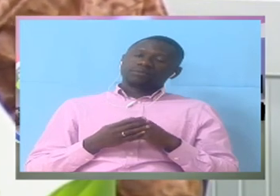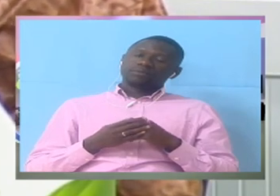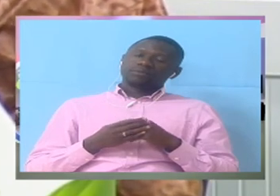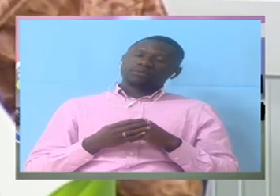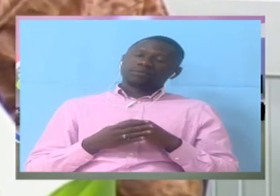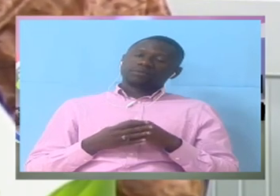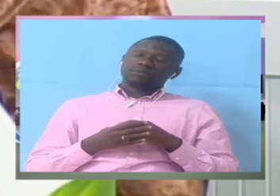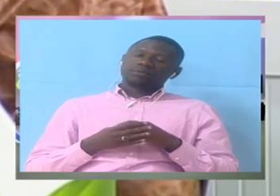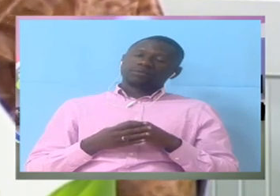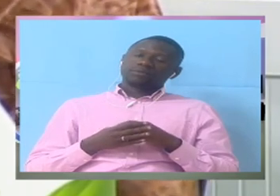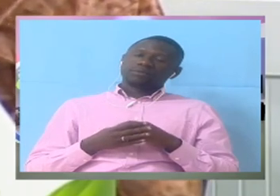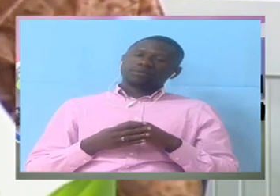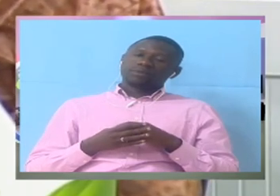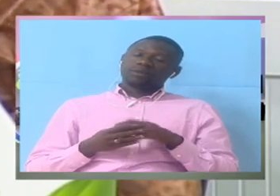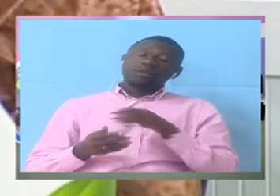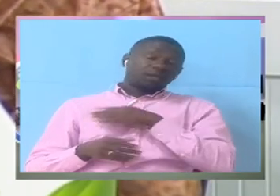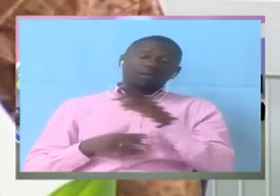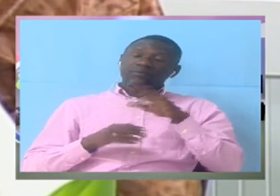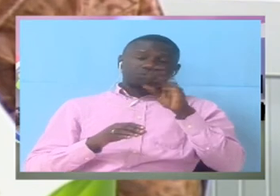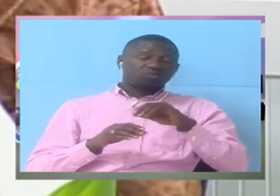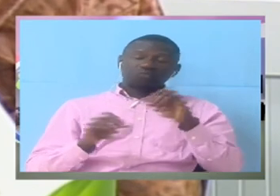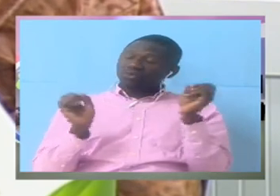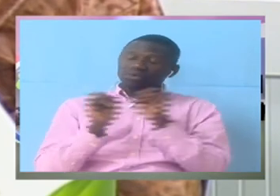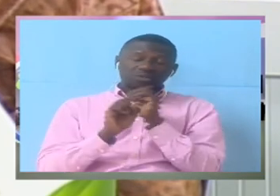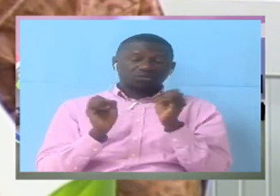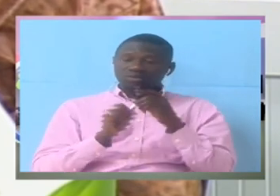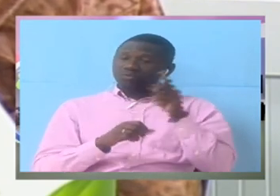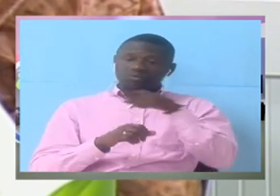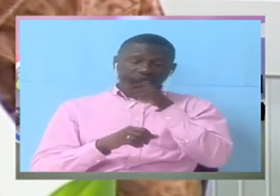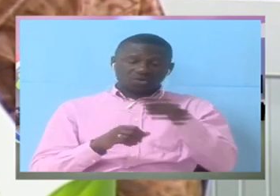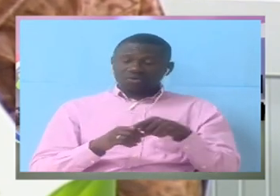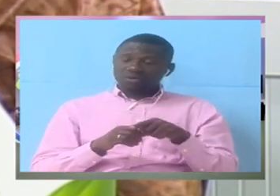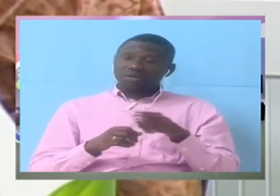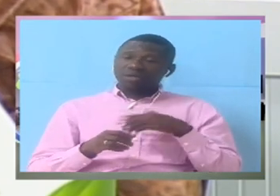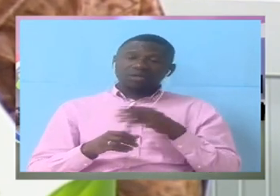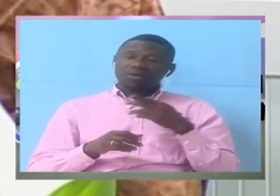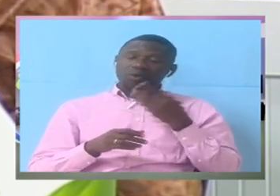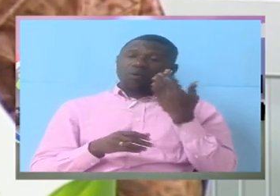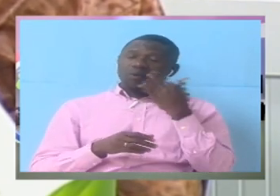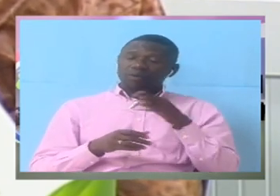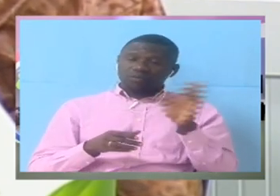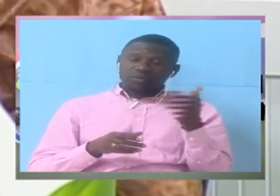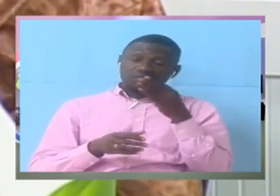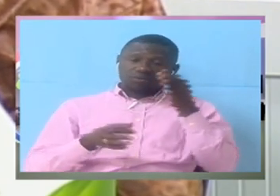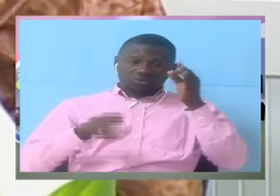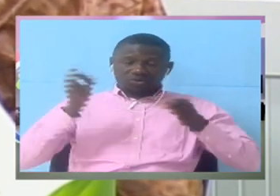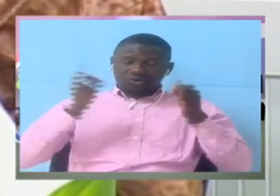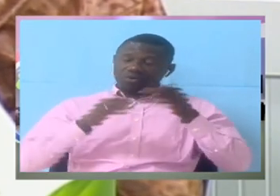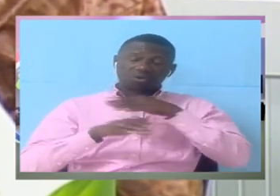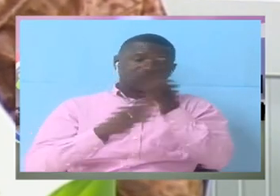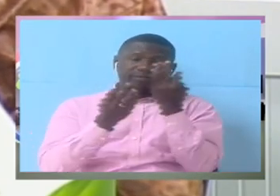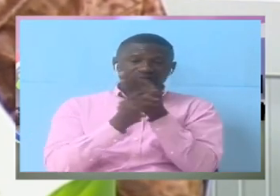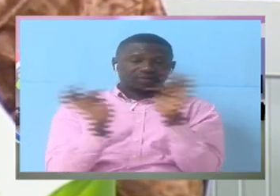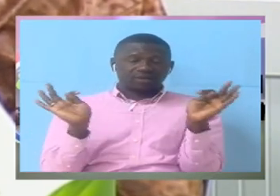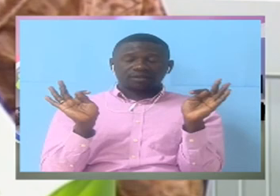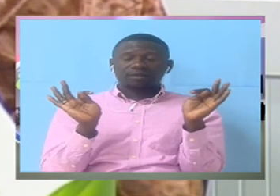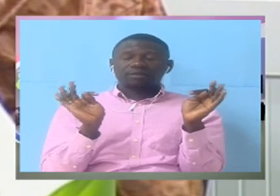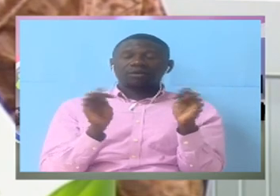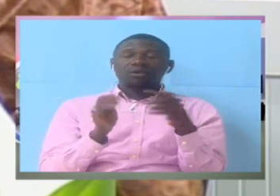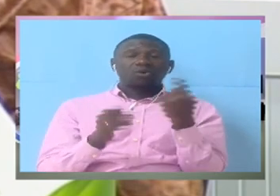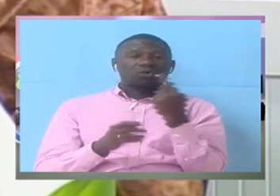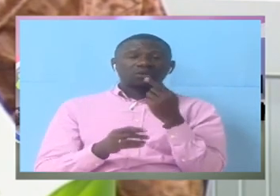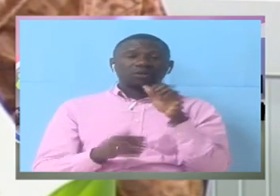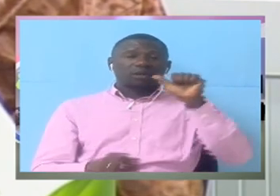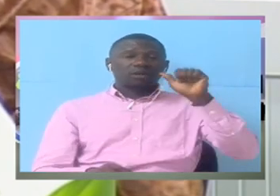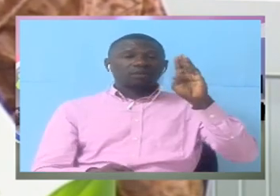du le kan na mallo court. They have not done wrong and anything wrong, and so when they went to court they were all acquitted. Christian only